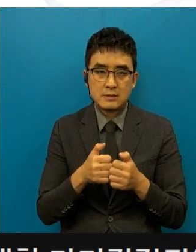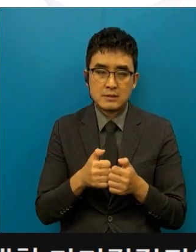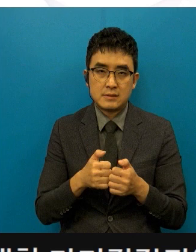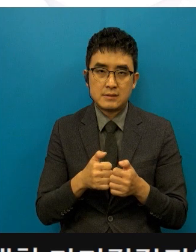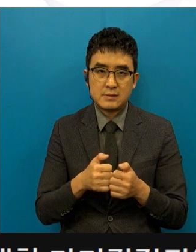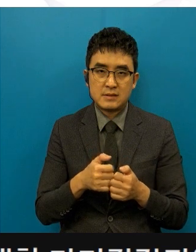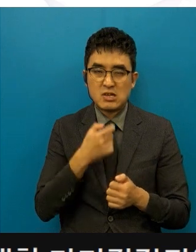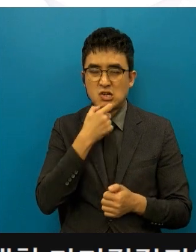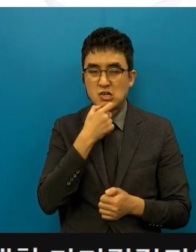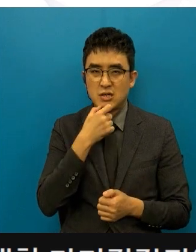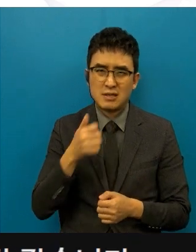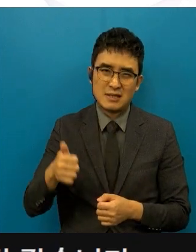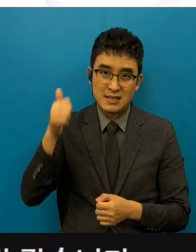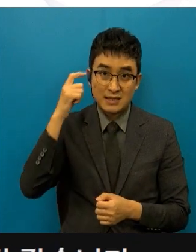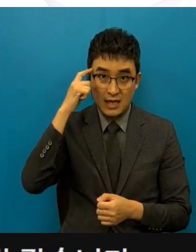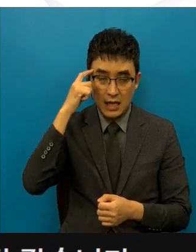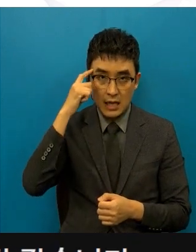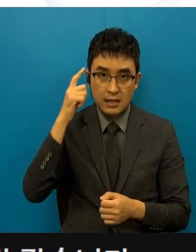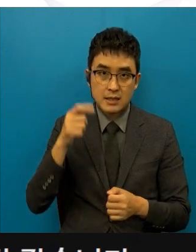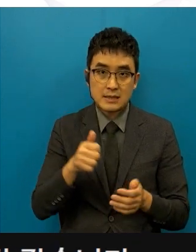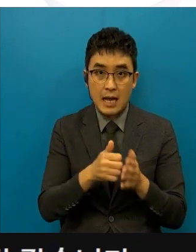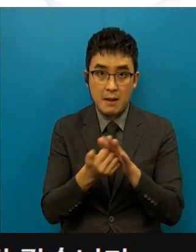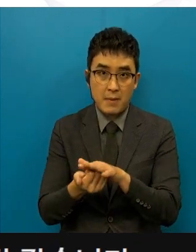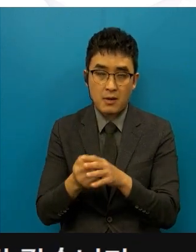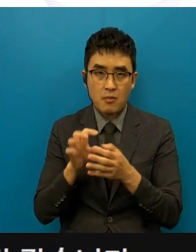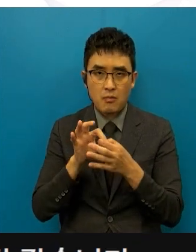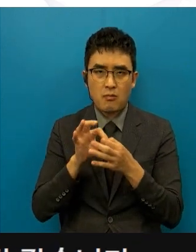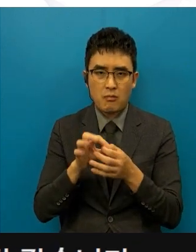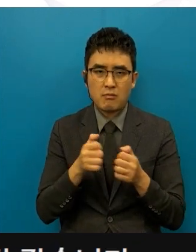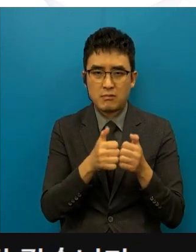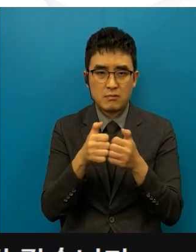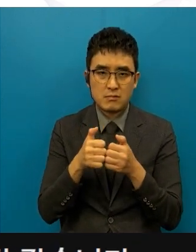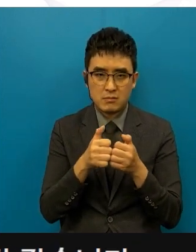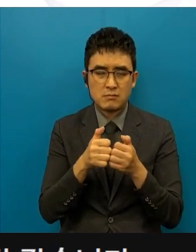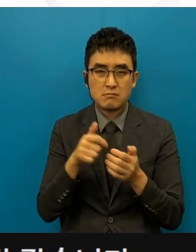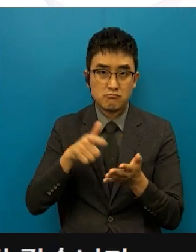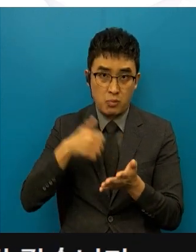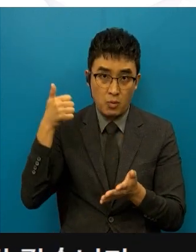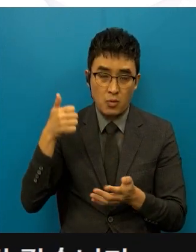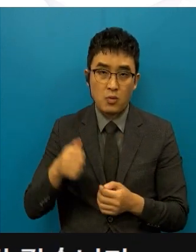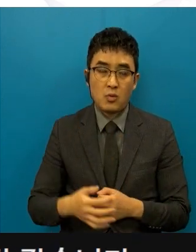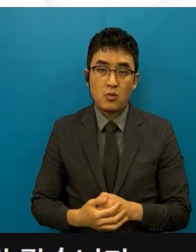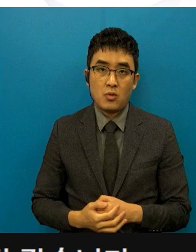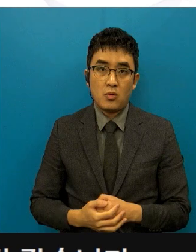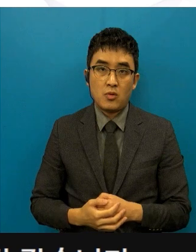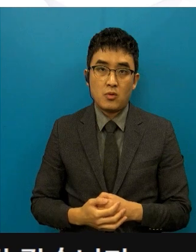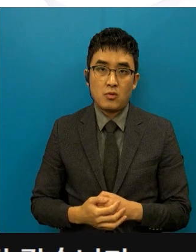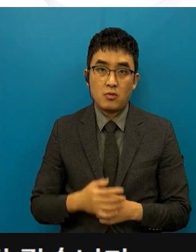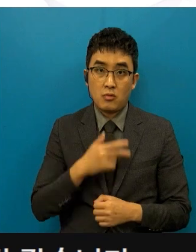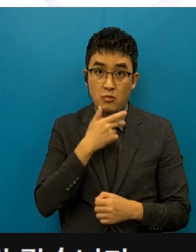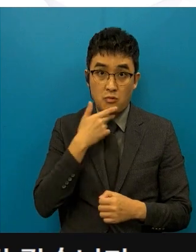in England, we try not to talk about complicated subjects that might upset people.